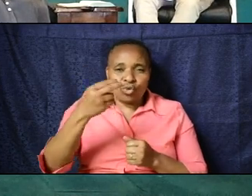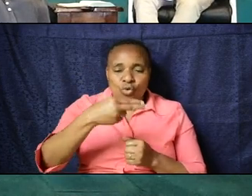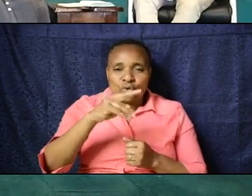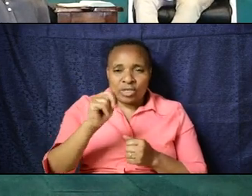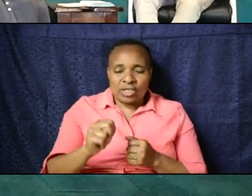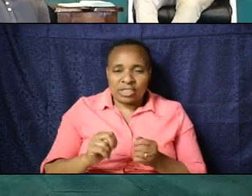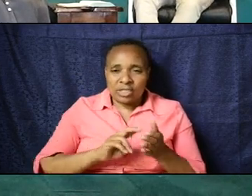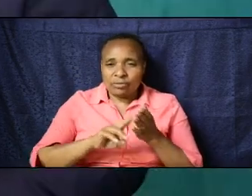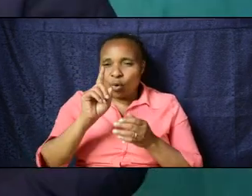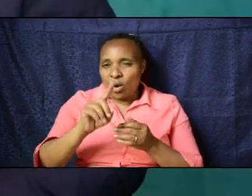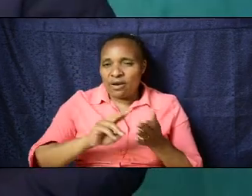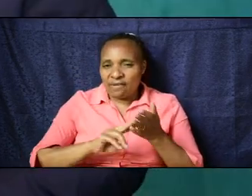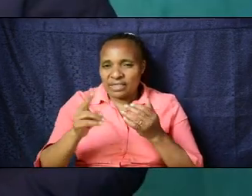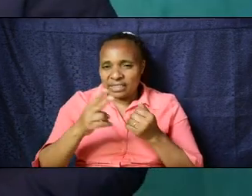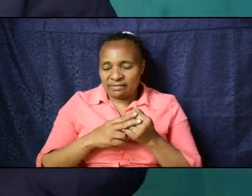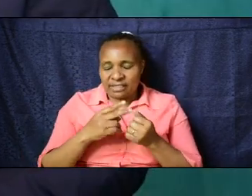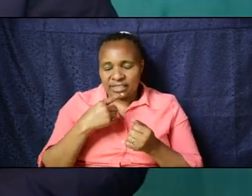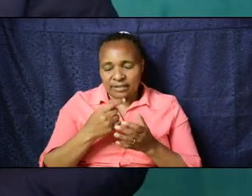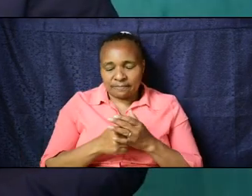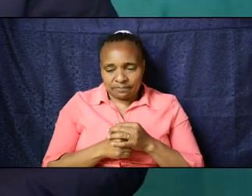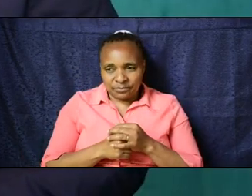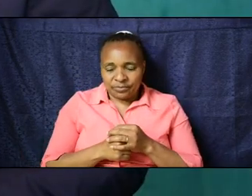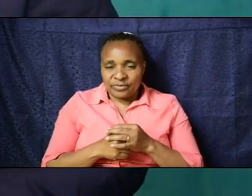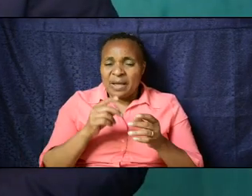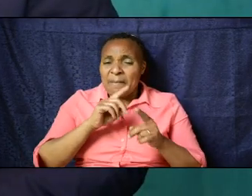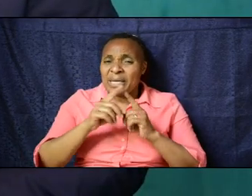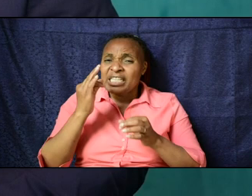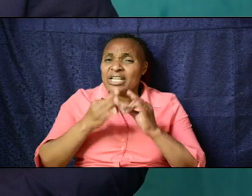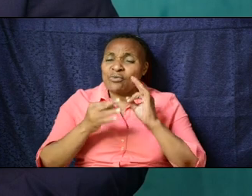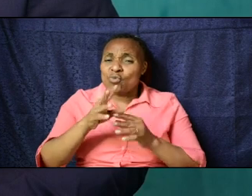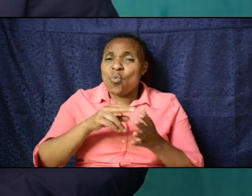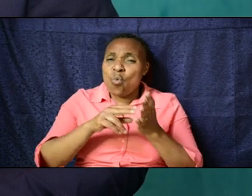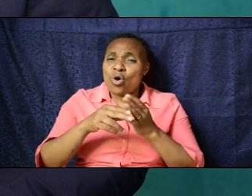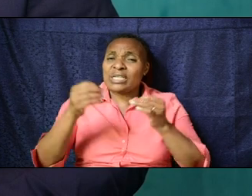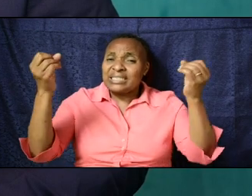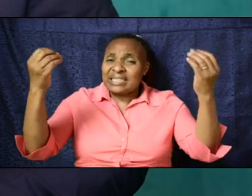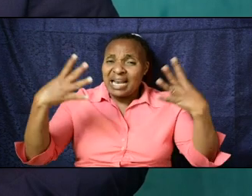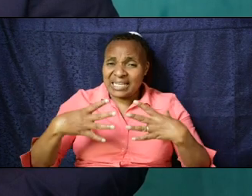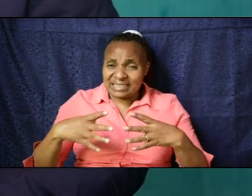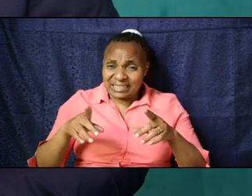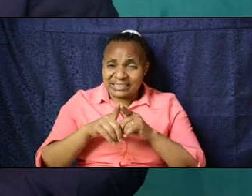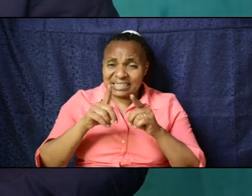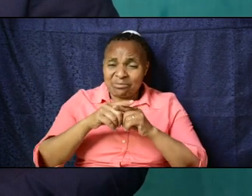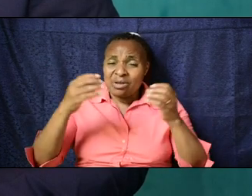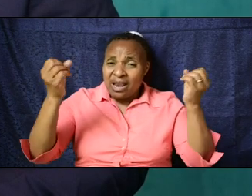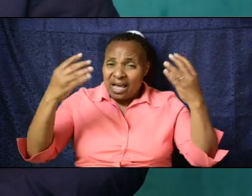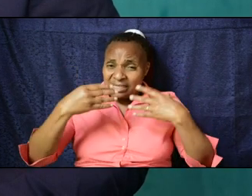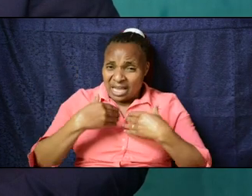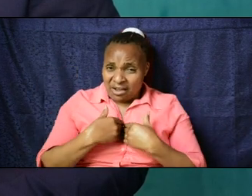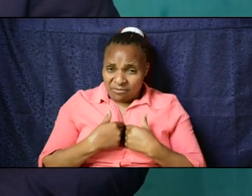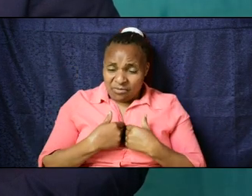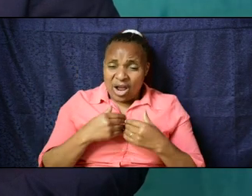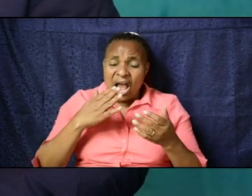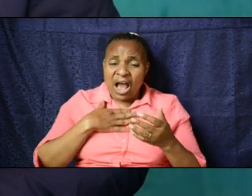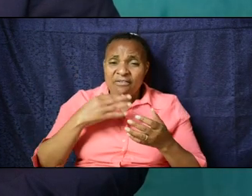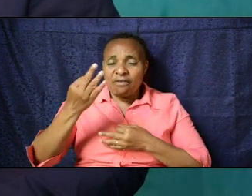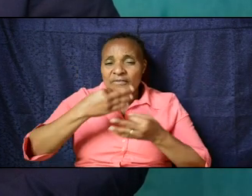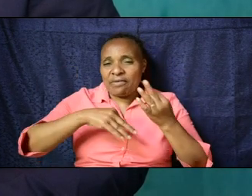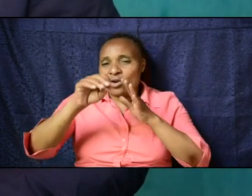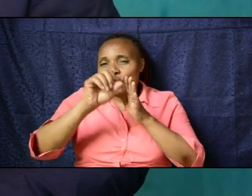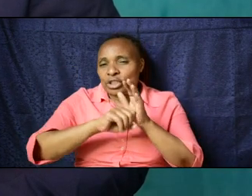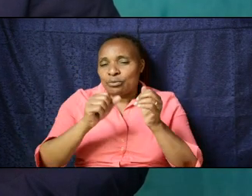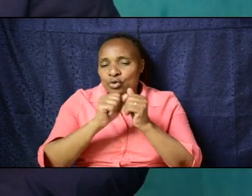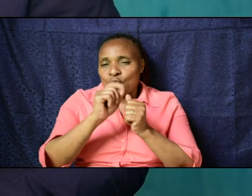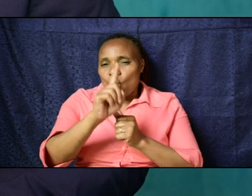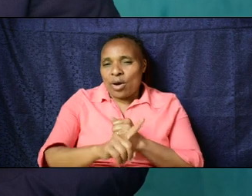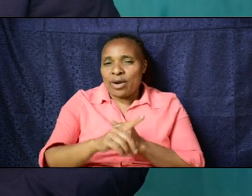1 John 1:7, and it says, but if we walk in the light, as he is in the light, we have fellowship with one